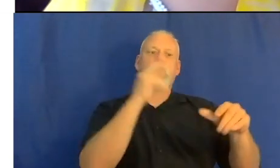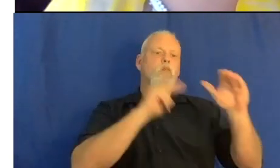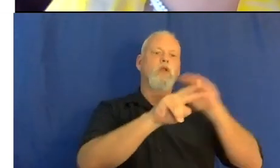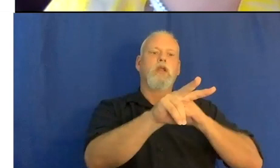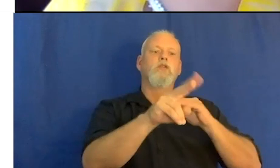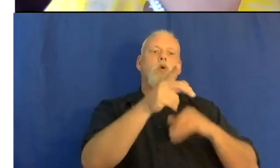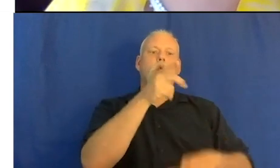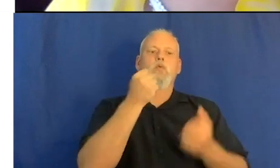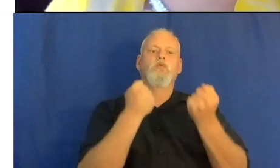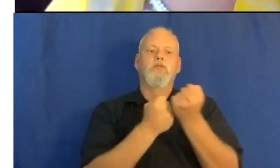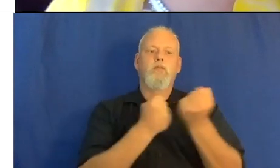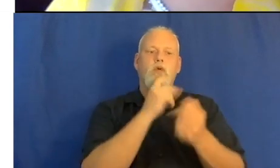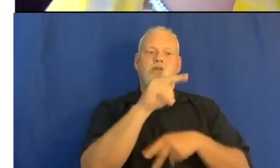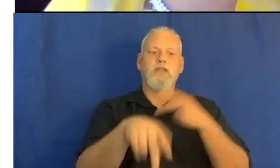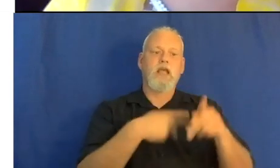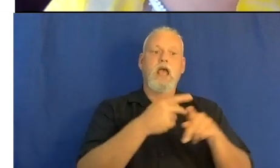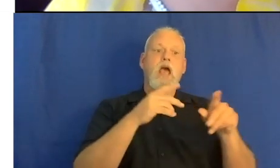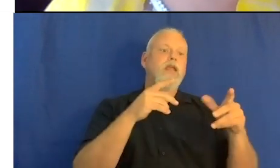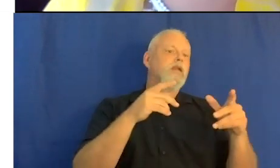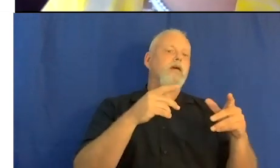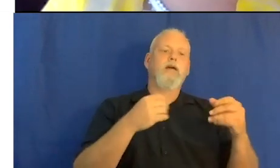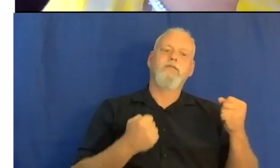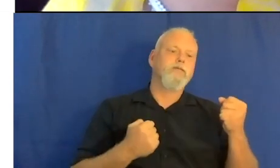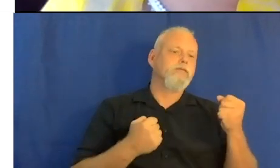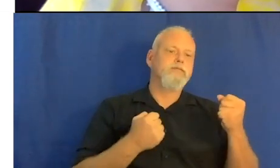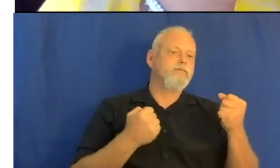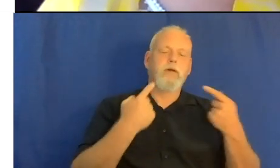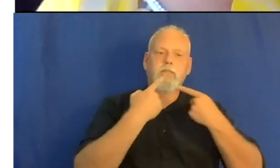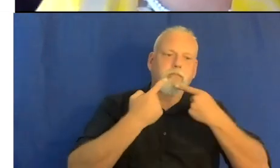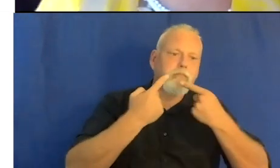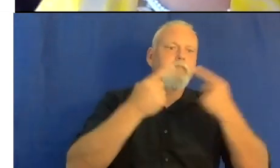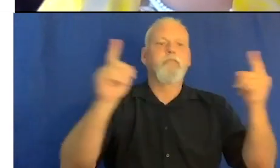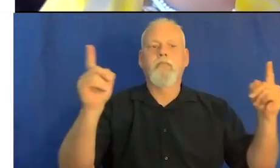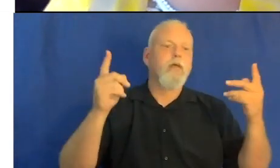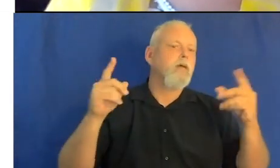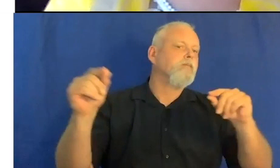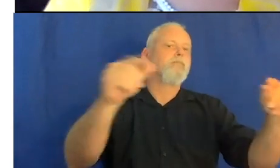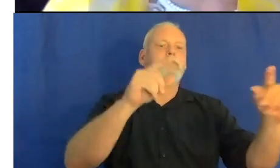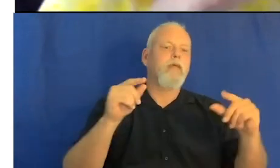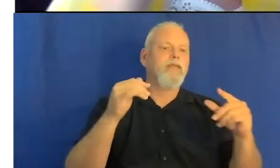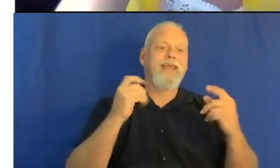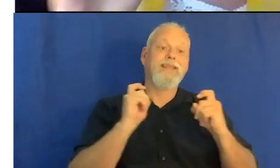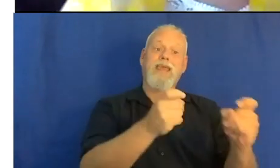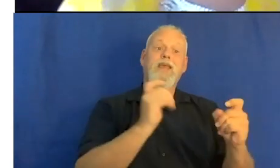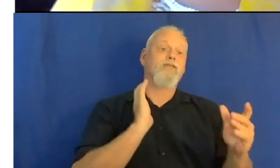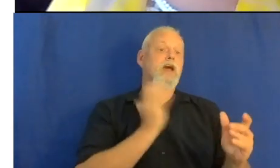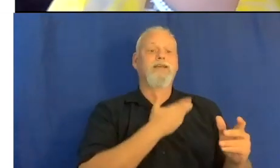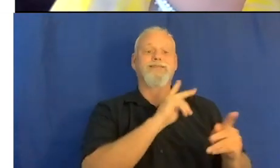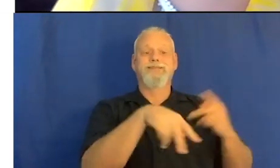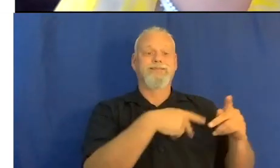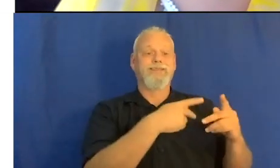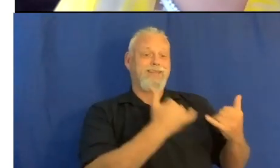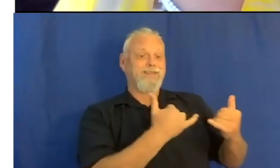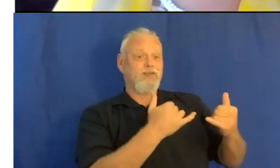who supports the kind of populist rhetoric that gave us the current administration, but that's a subject for